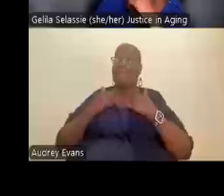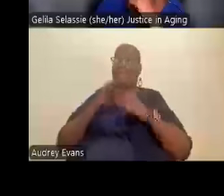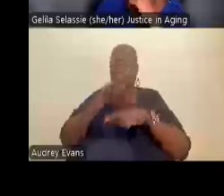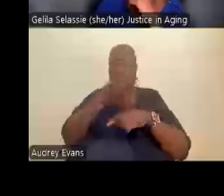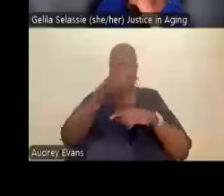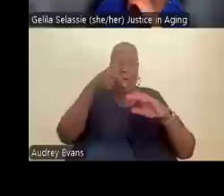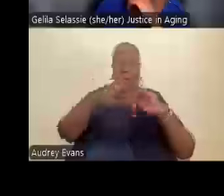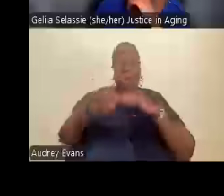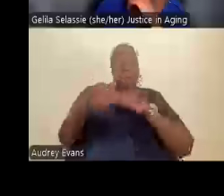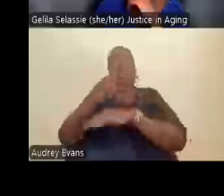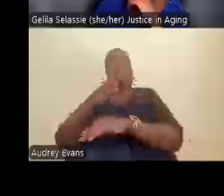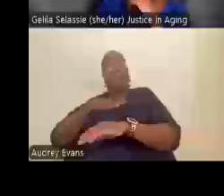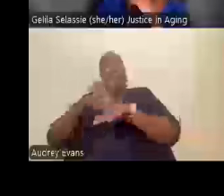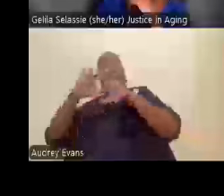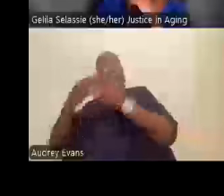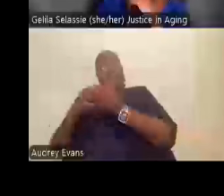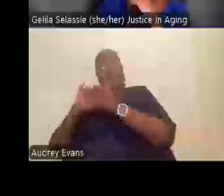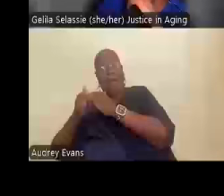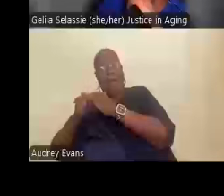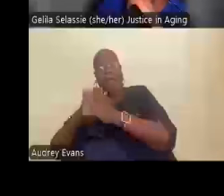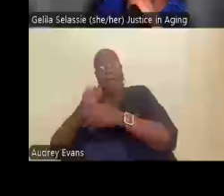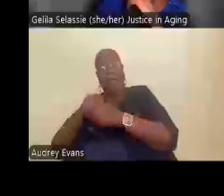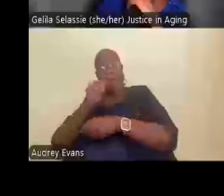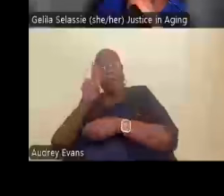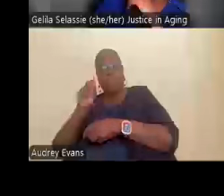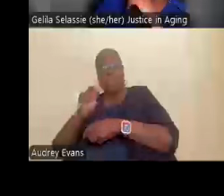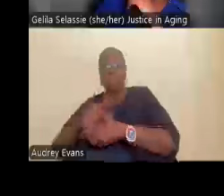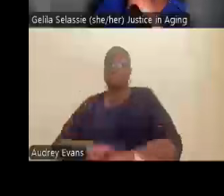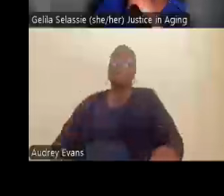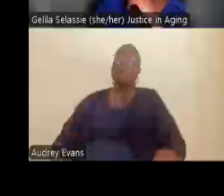would mean on people in the US.